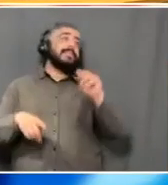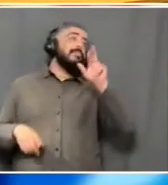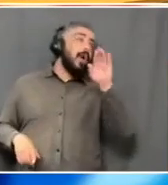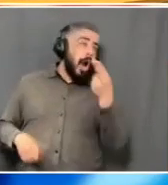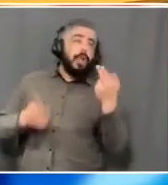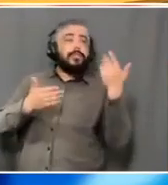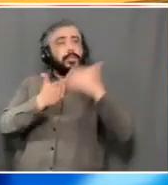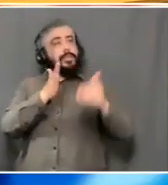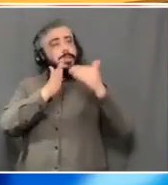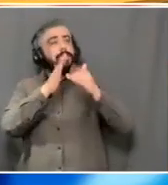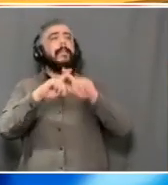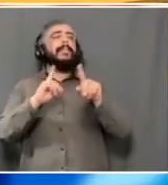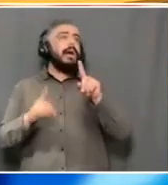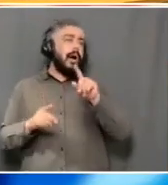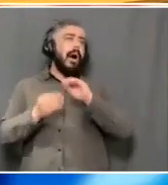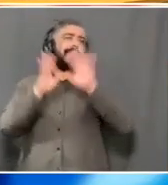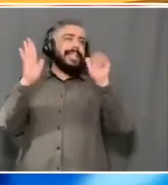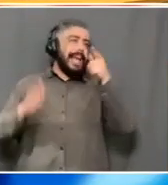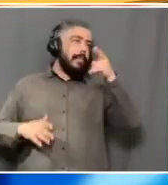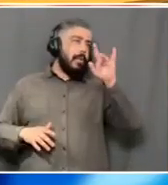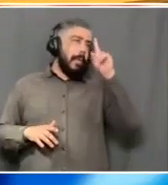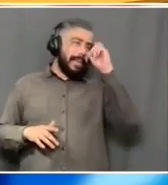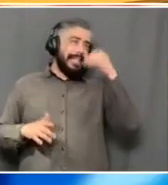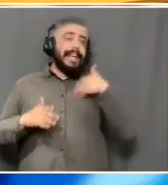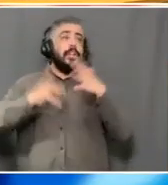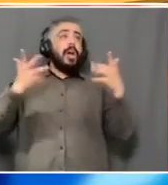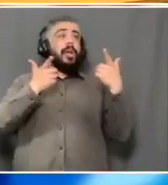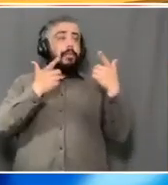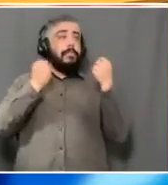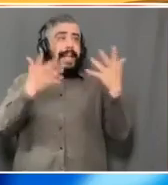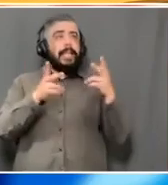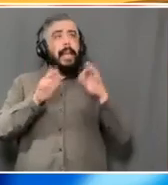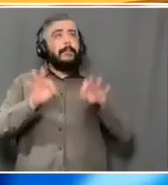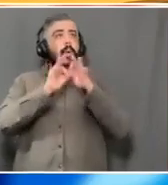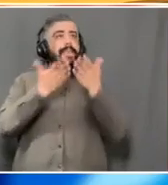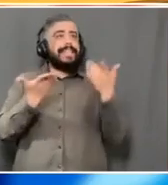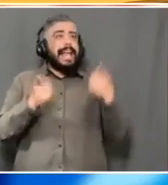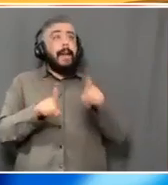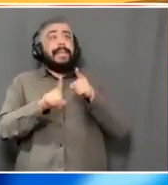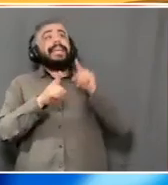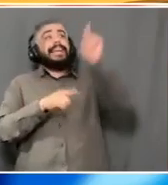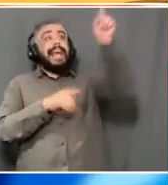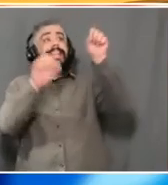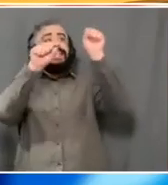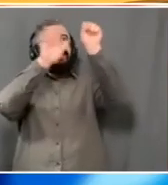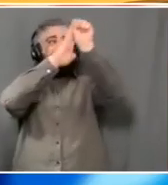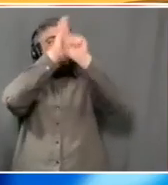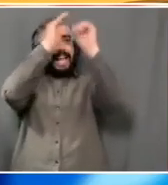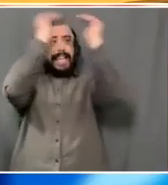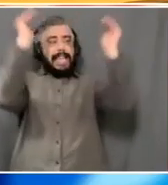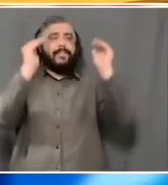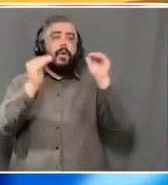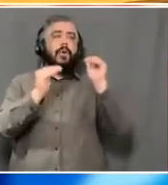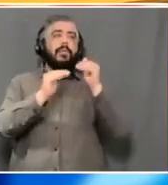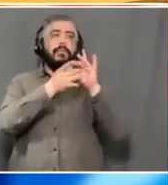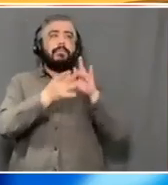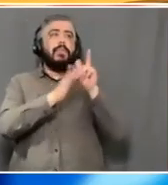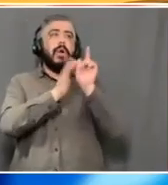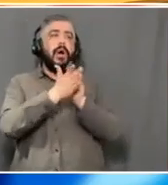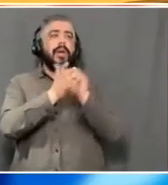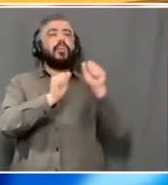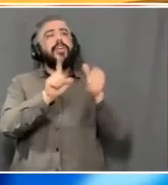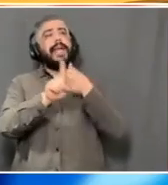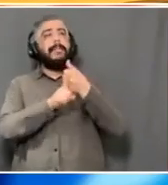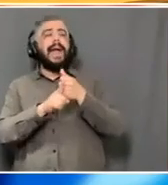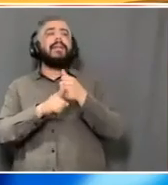but certainly in April as well, because there's a lot of important things that are happening at the state level legislatively that could impact our funding levels. yeah,